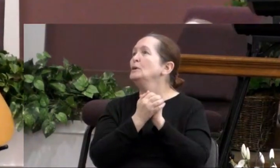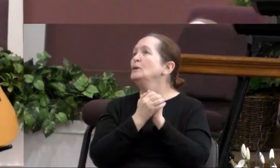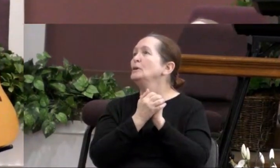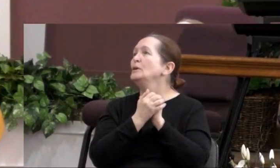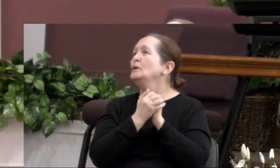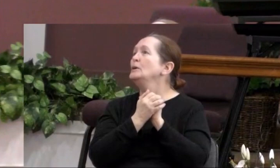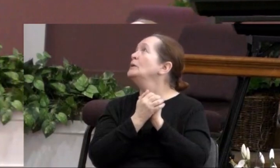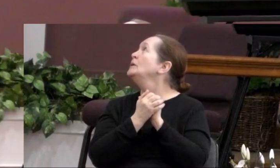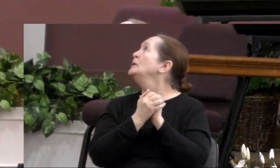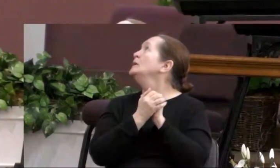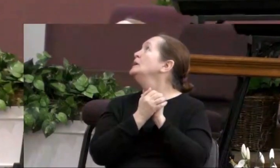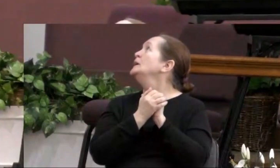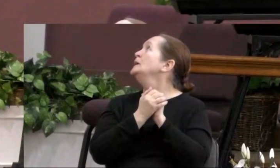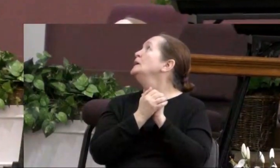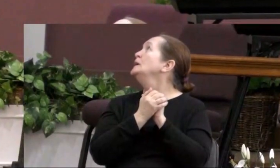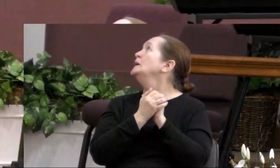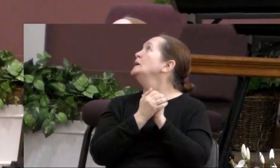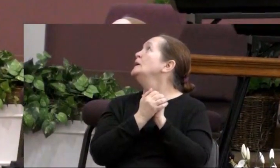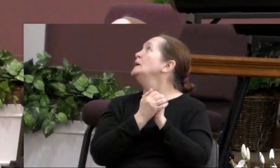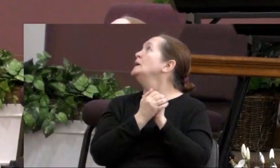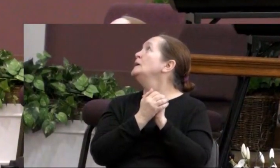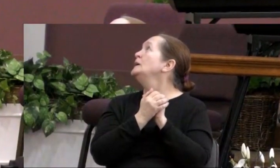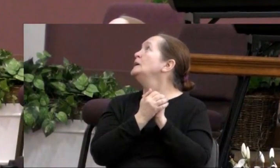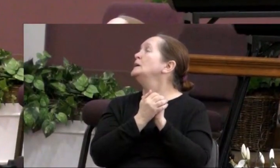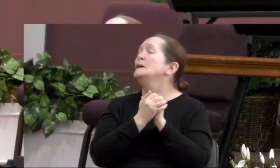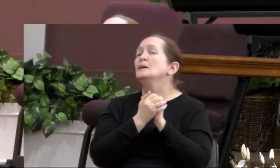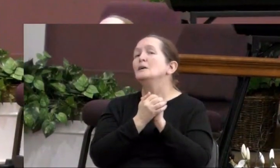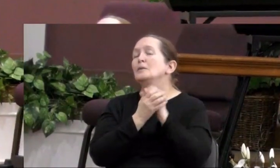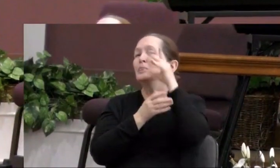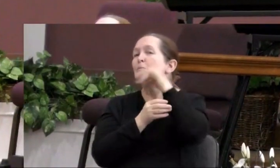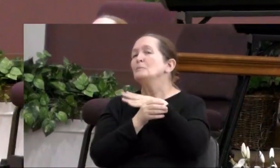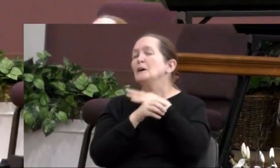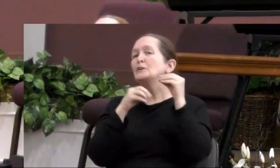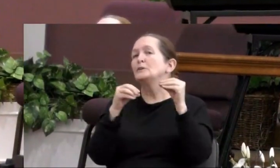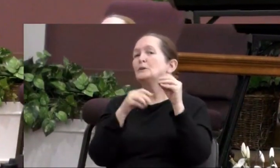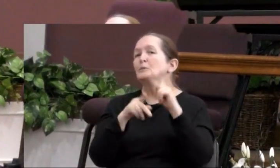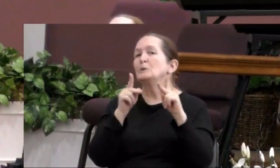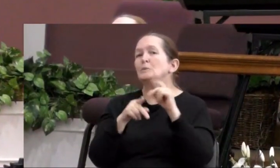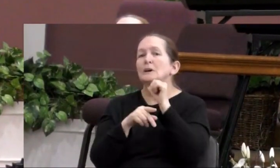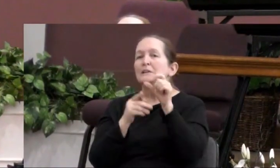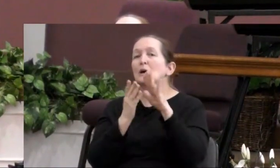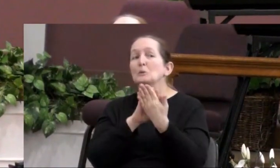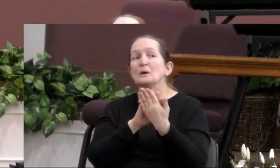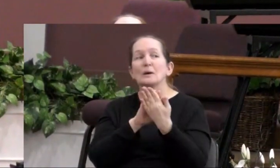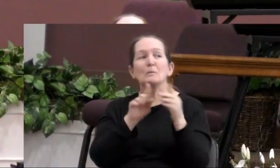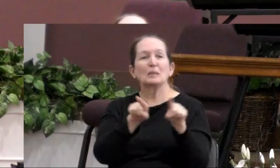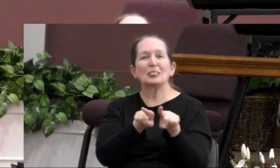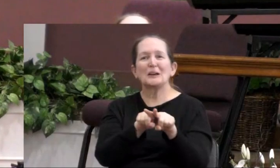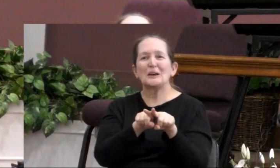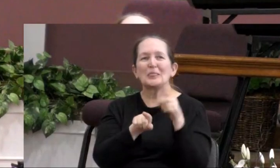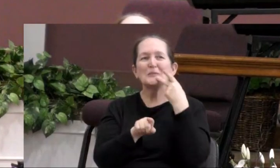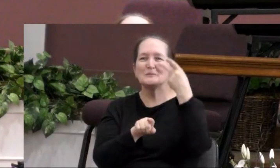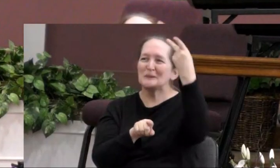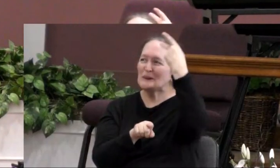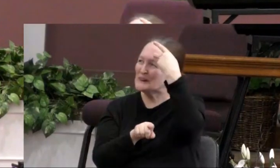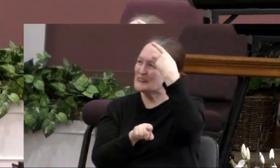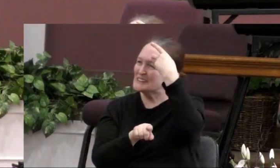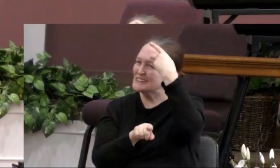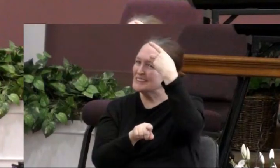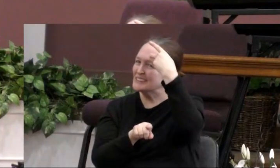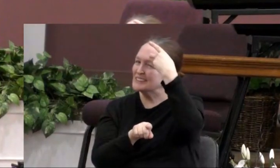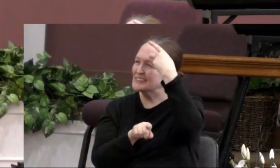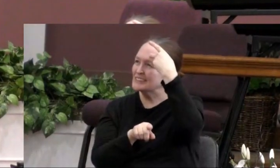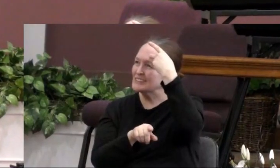I don't even remember what the commercial is. The guy who's teaching people not to become like their parents.